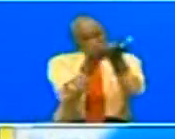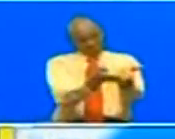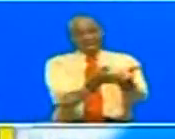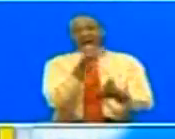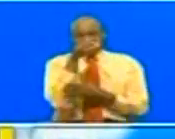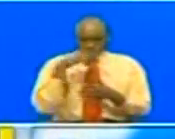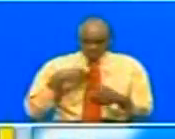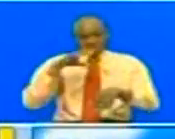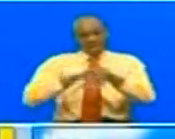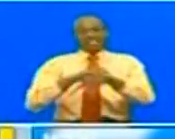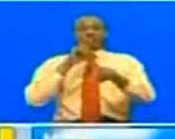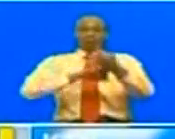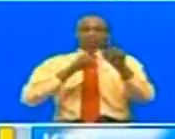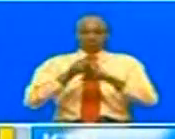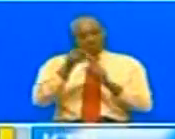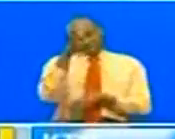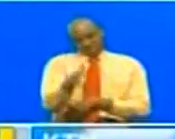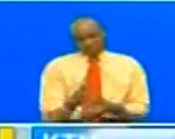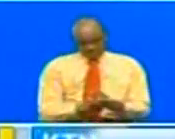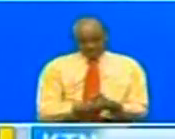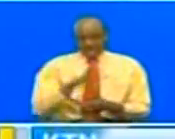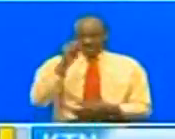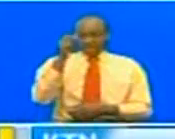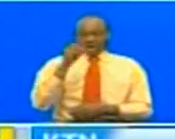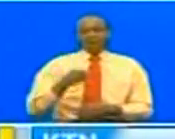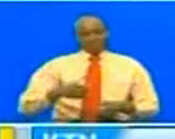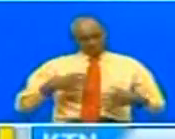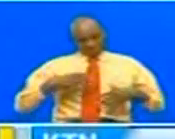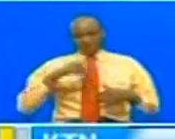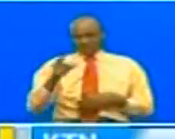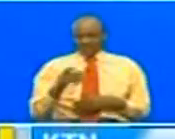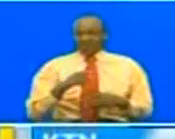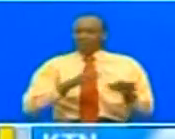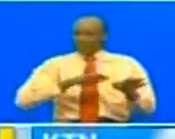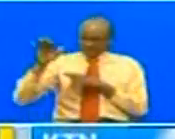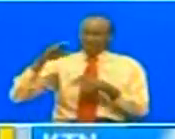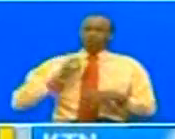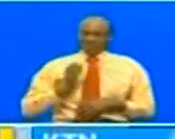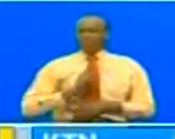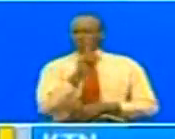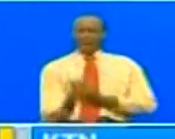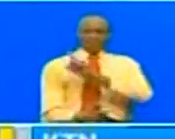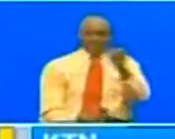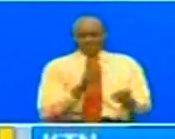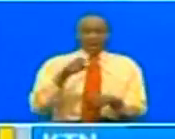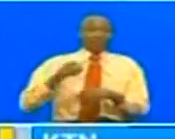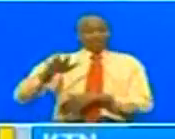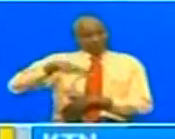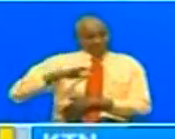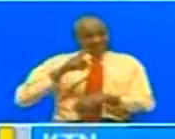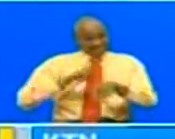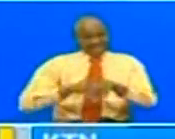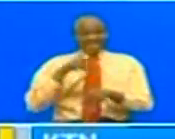seeking to secure a prosecution. NEMA officials were grilled by the Parliamentary Committee on Environment following the